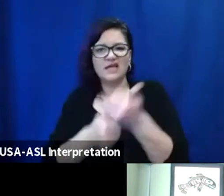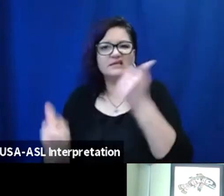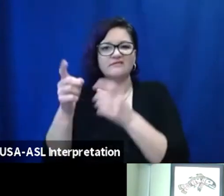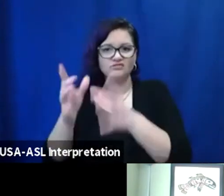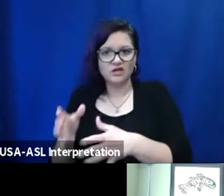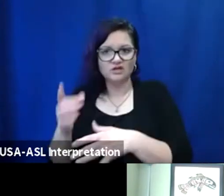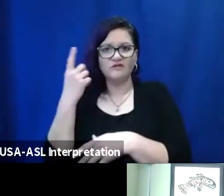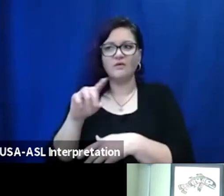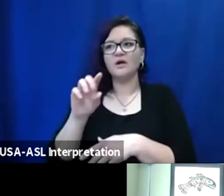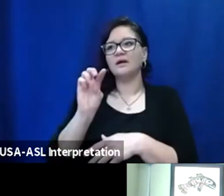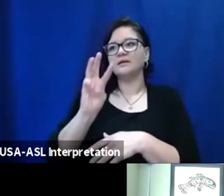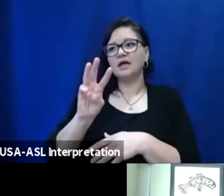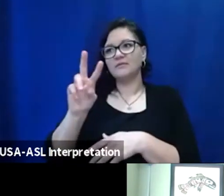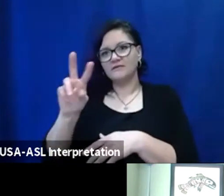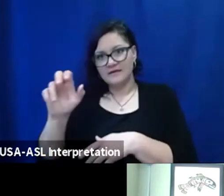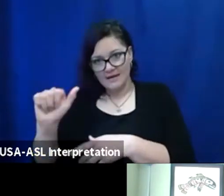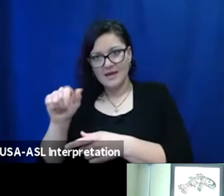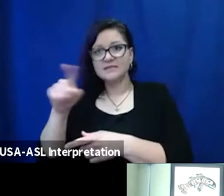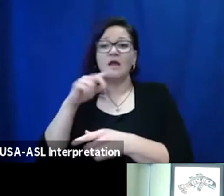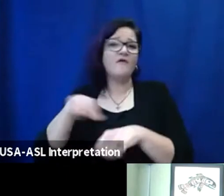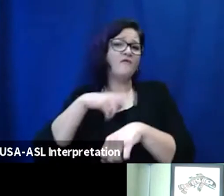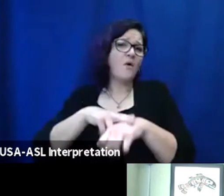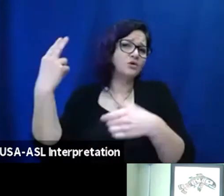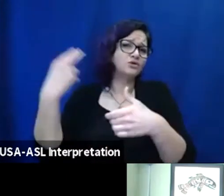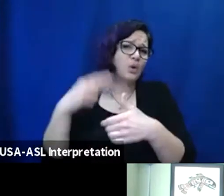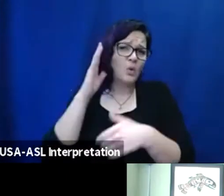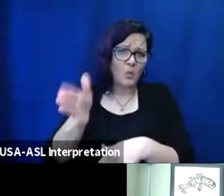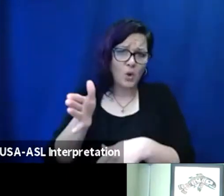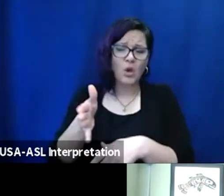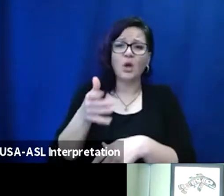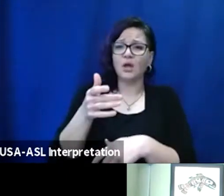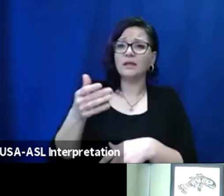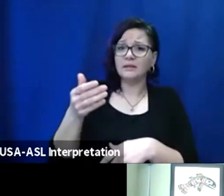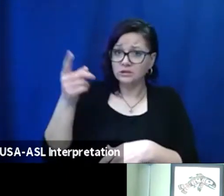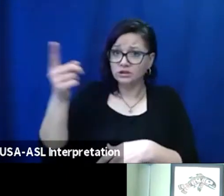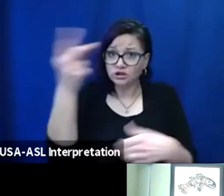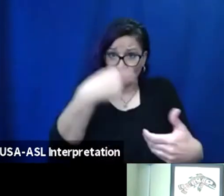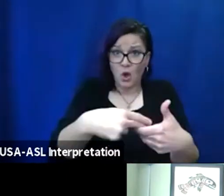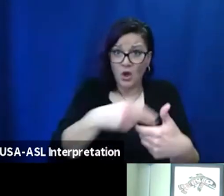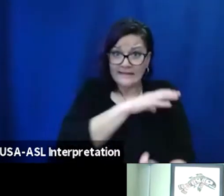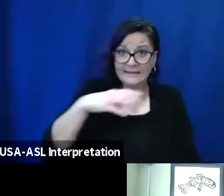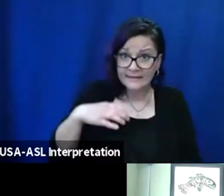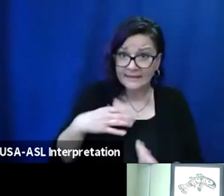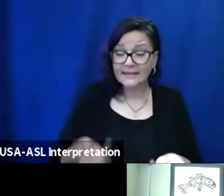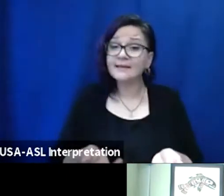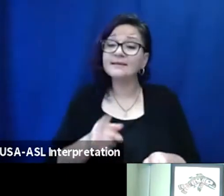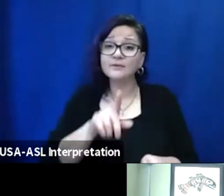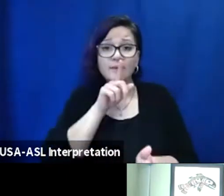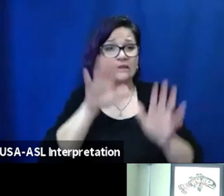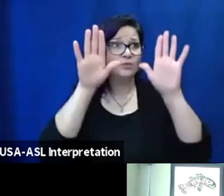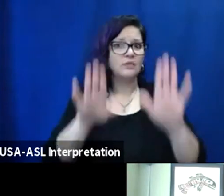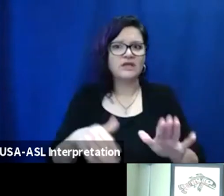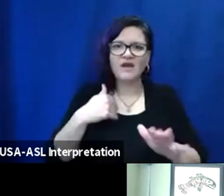of course she would join. And she sent herself to join the committee. So it was great to have the